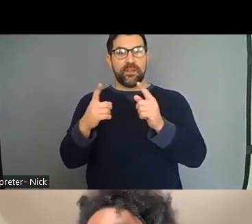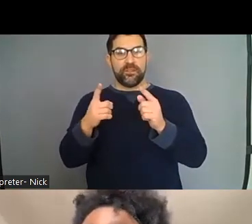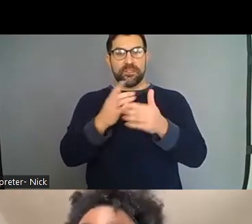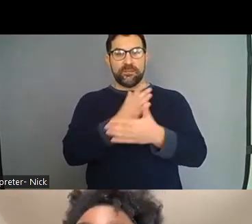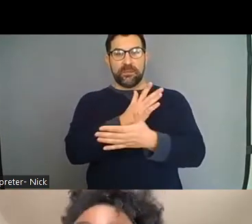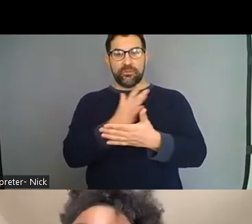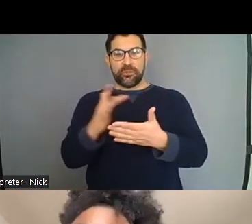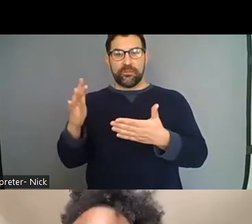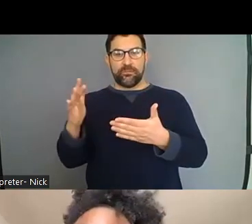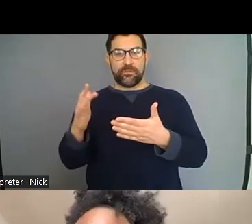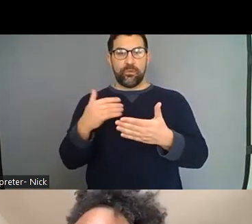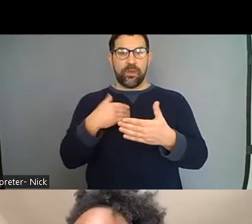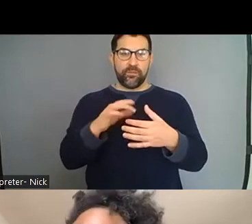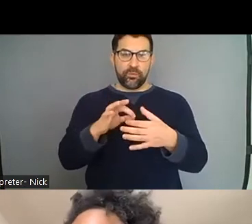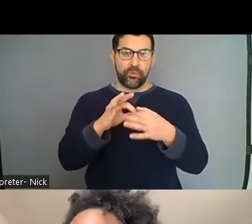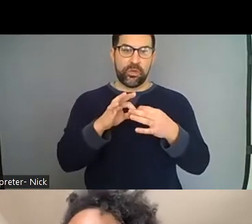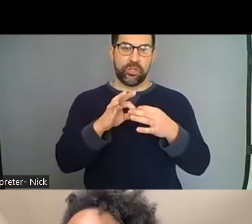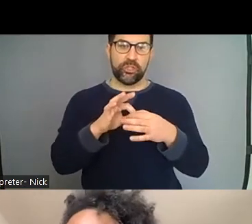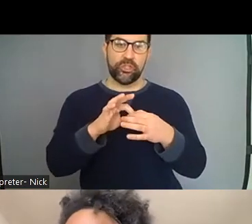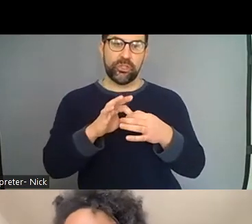So we'll be doing like relationship building,